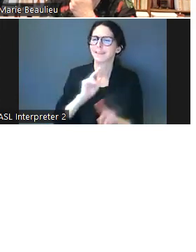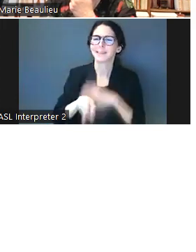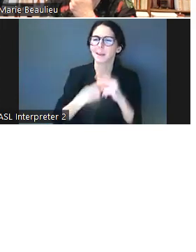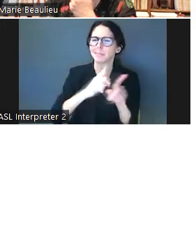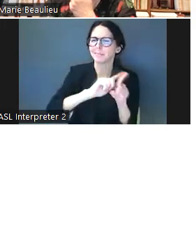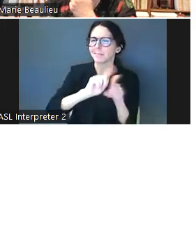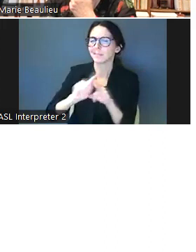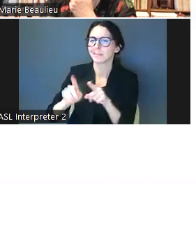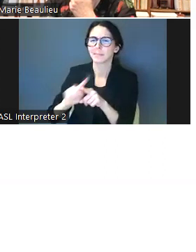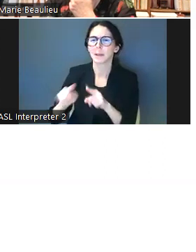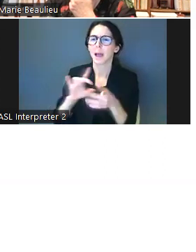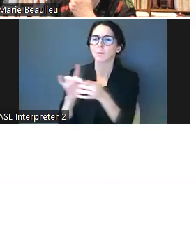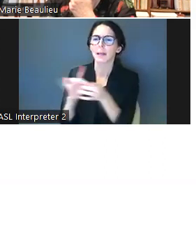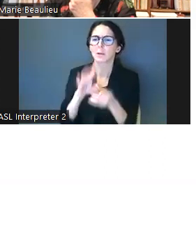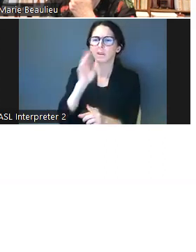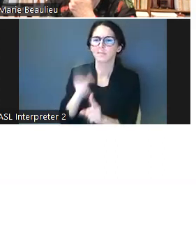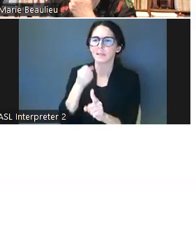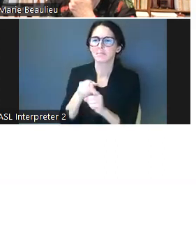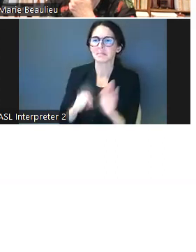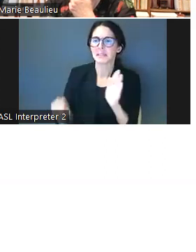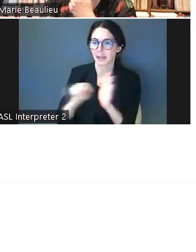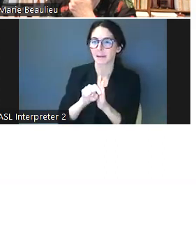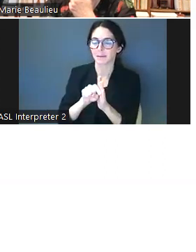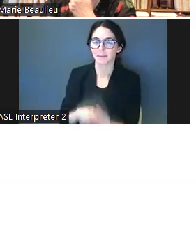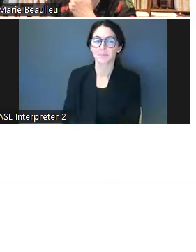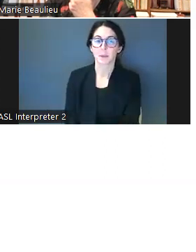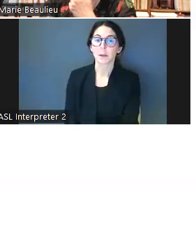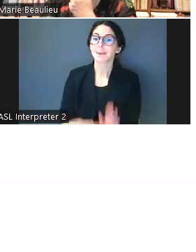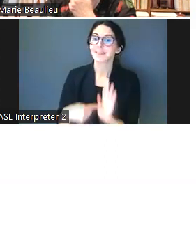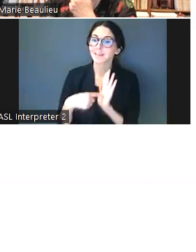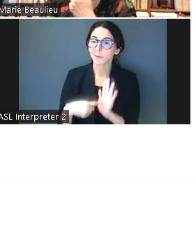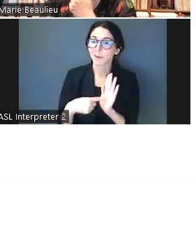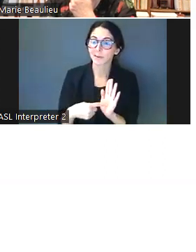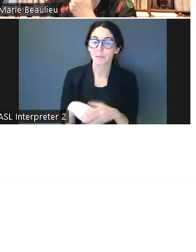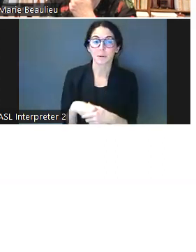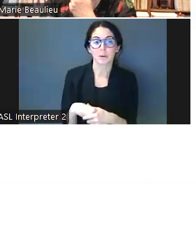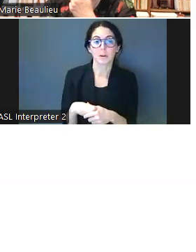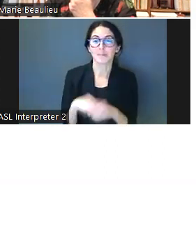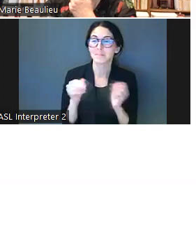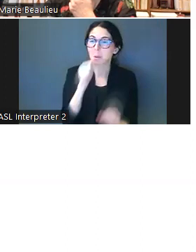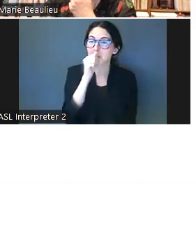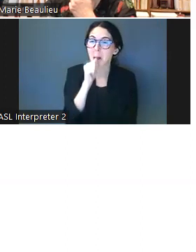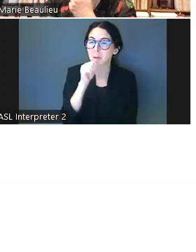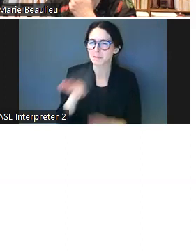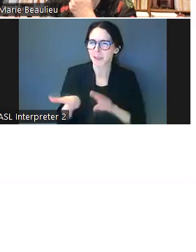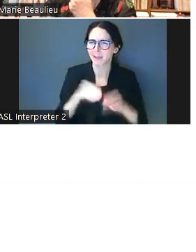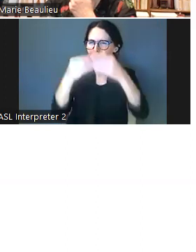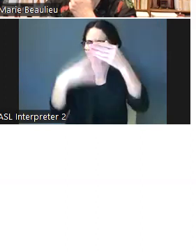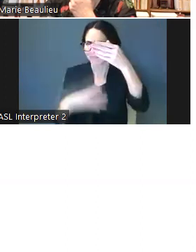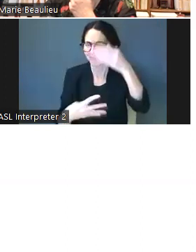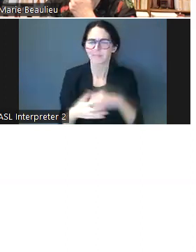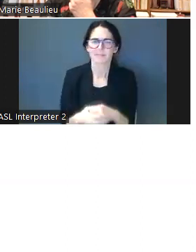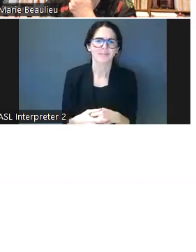that have a negative effect on each person. So this includes a variety of behaviors, conflicts,